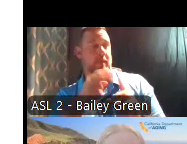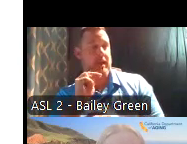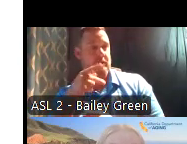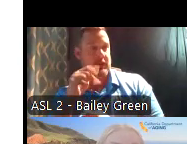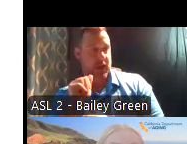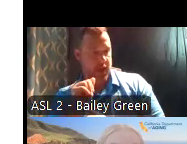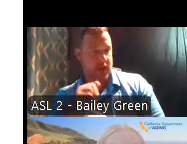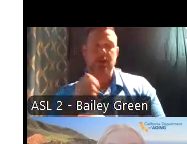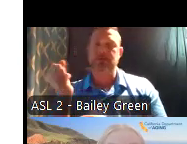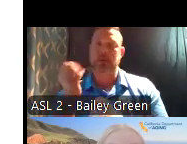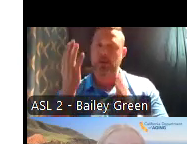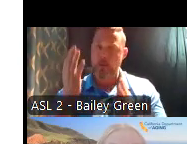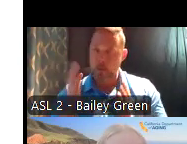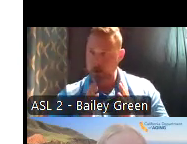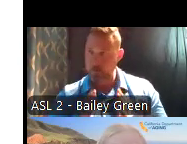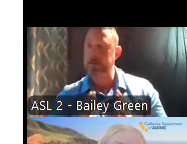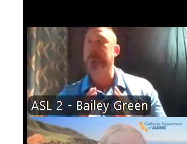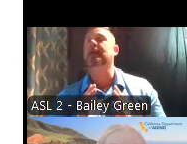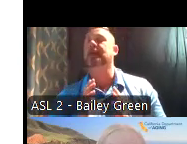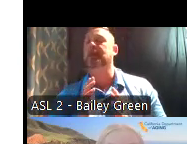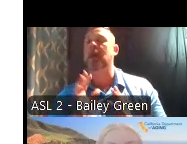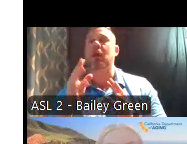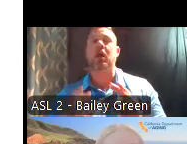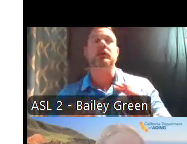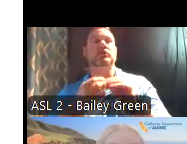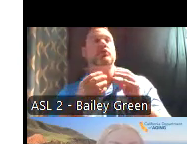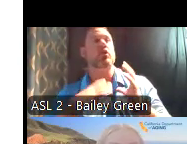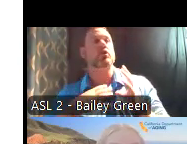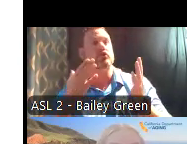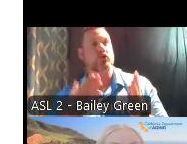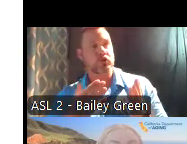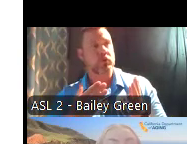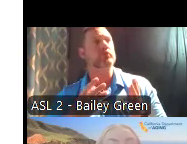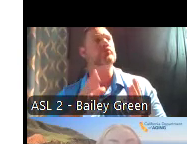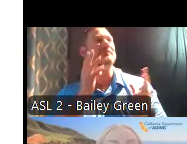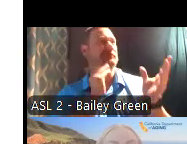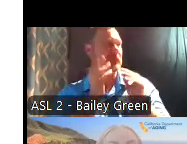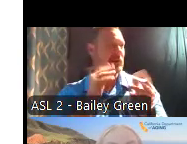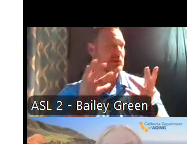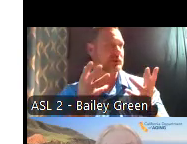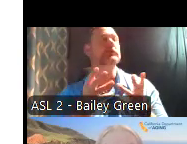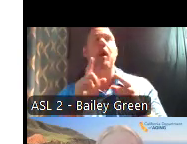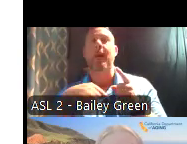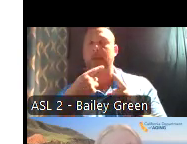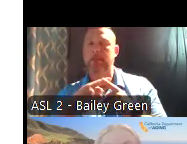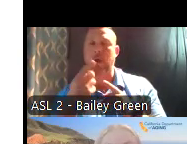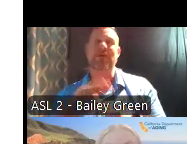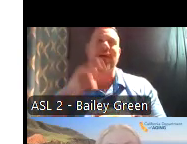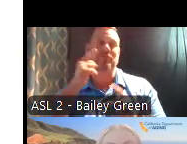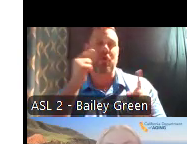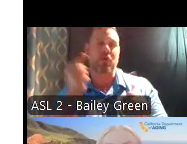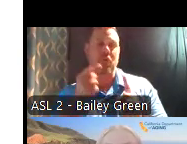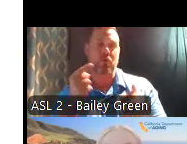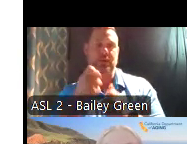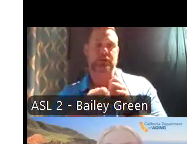stakeholder committees, as well as the additional consumers, those with lived experience, about the highest priority